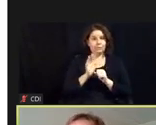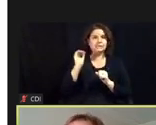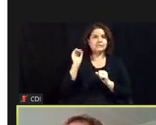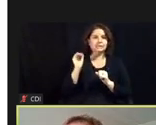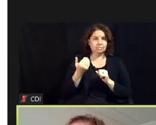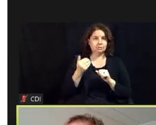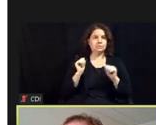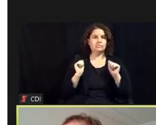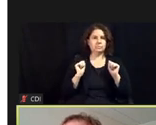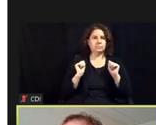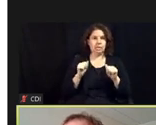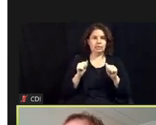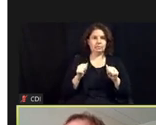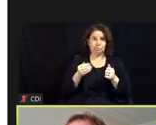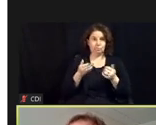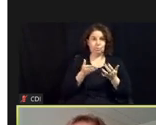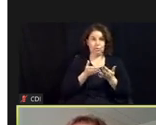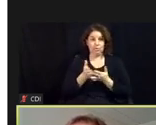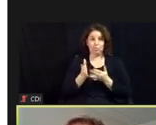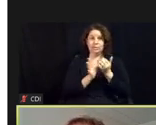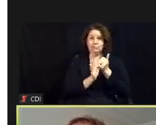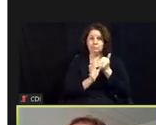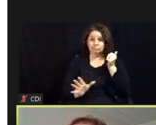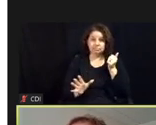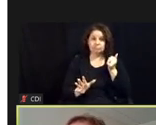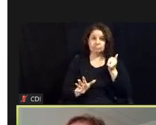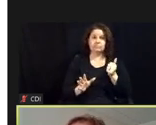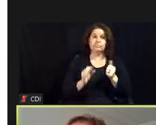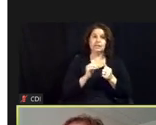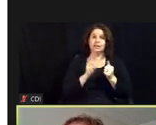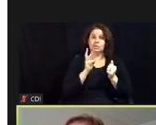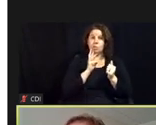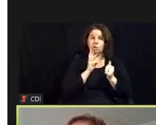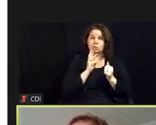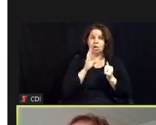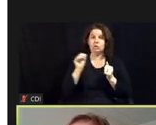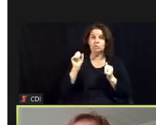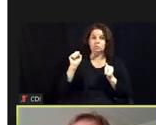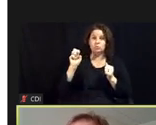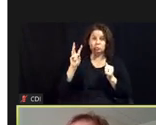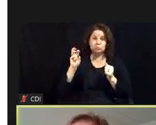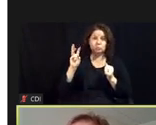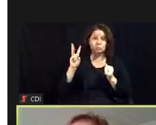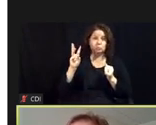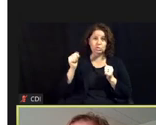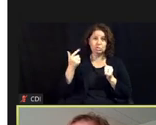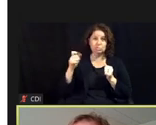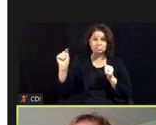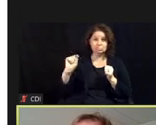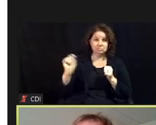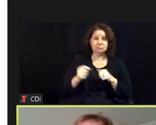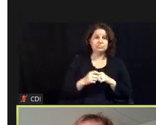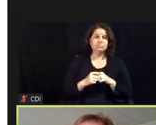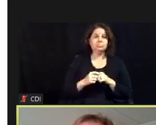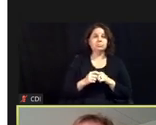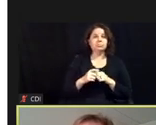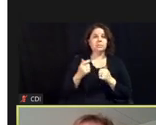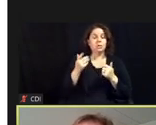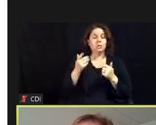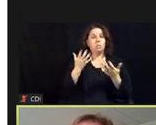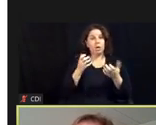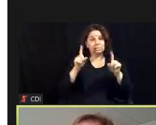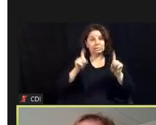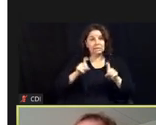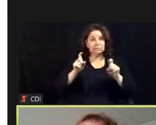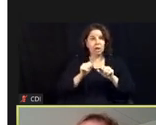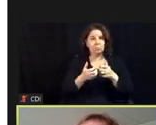the waterways, and sewage. It can actually be an effective way to do surveillance for COVID-19. So